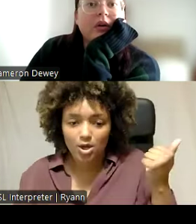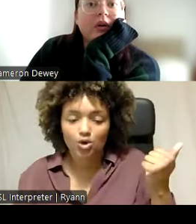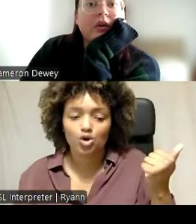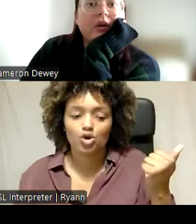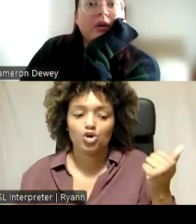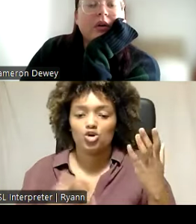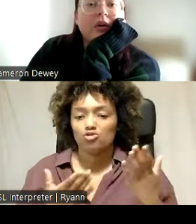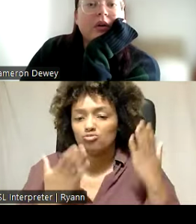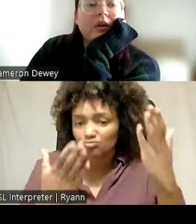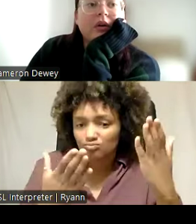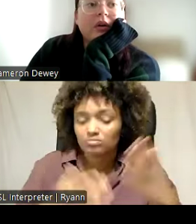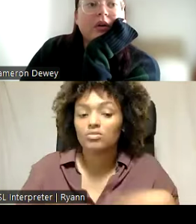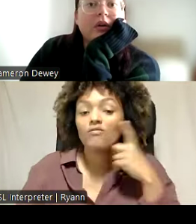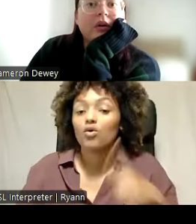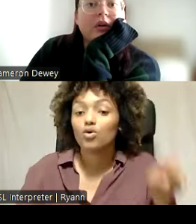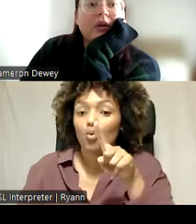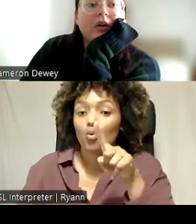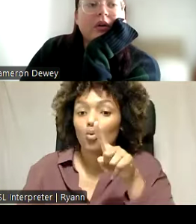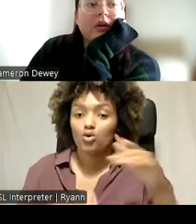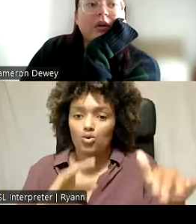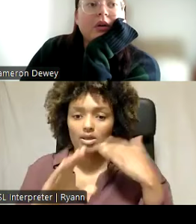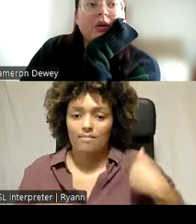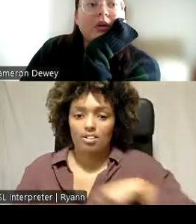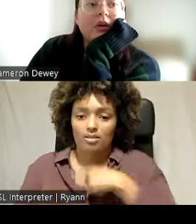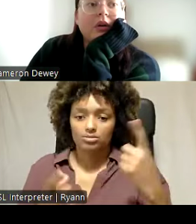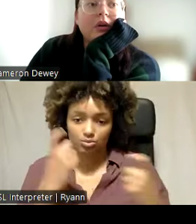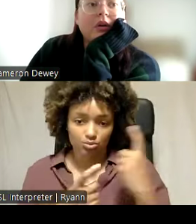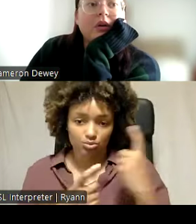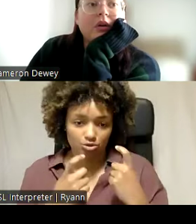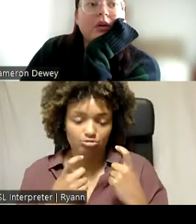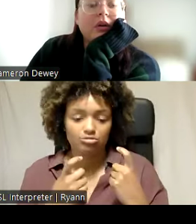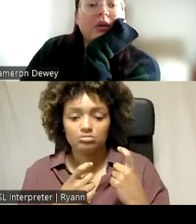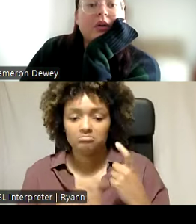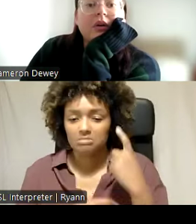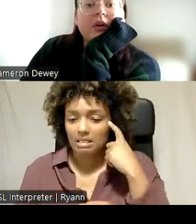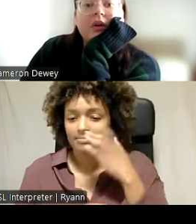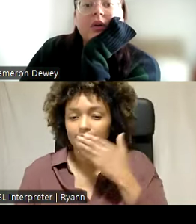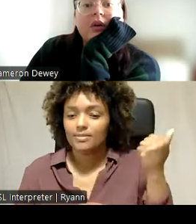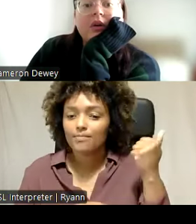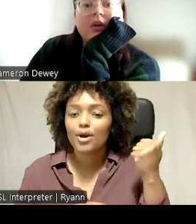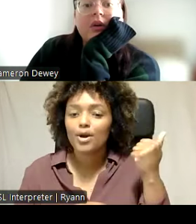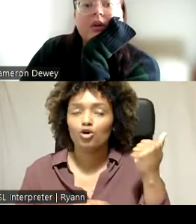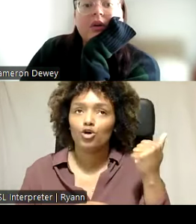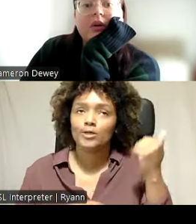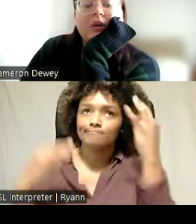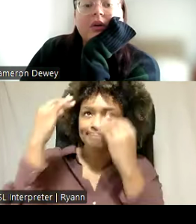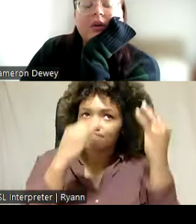recommended for you guys to email us questions, so that way we can give a more thorough and prepared